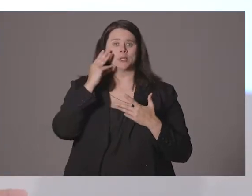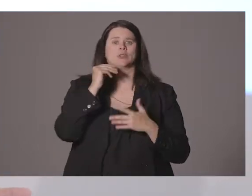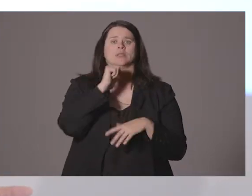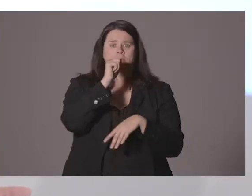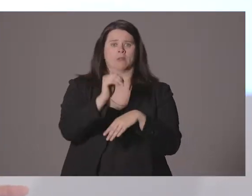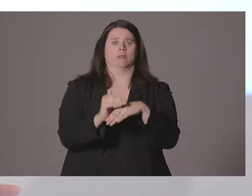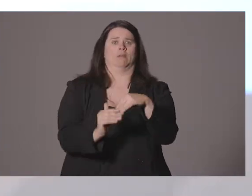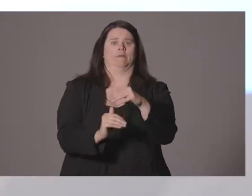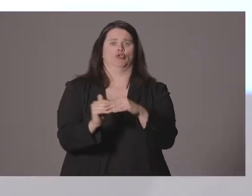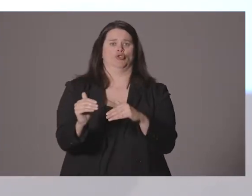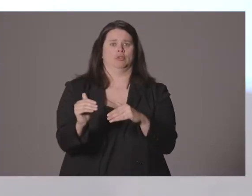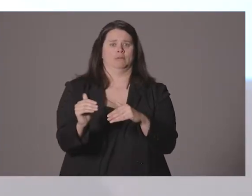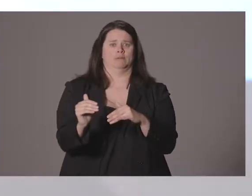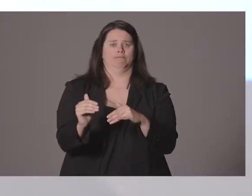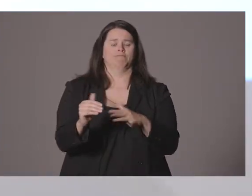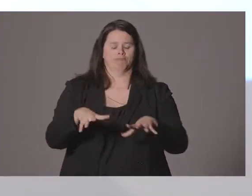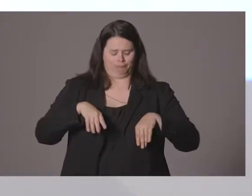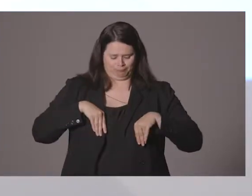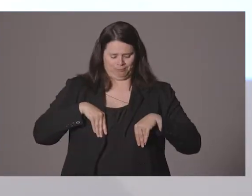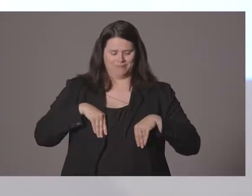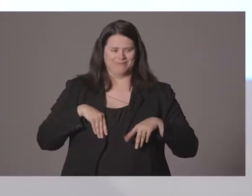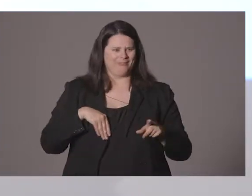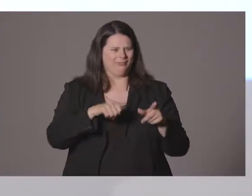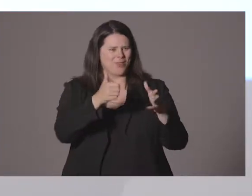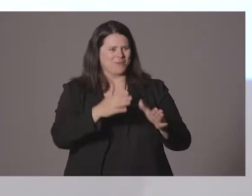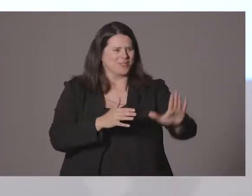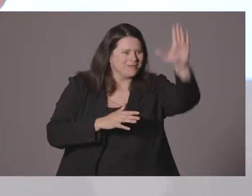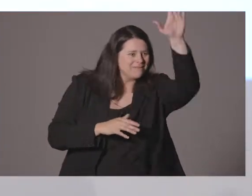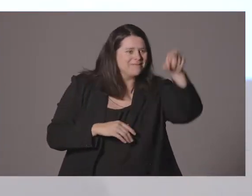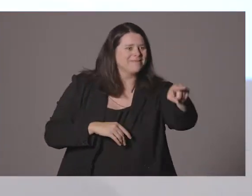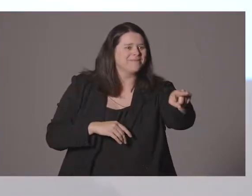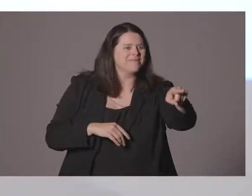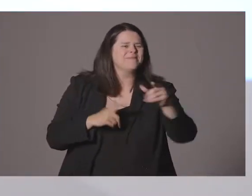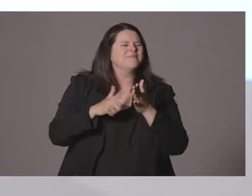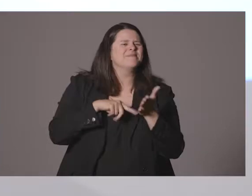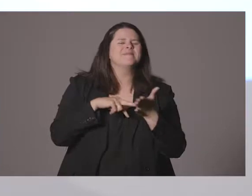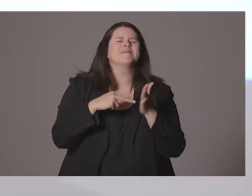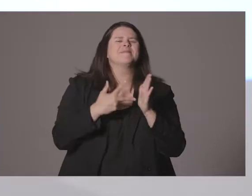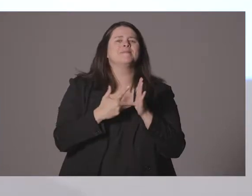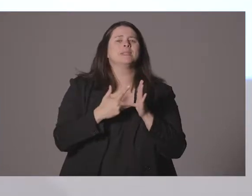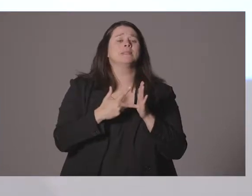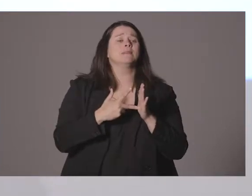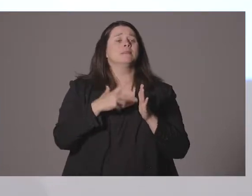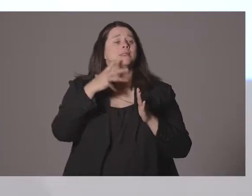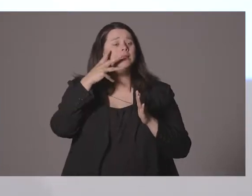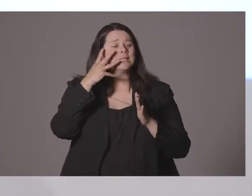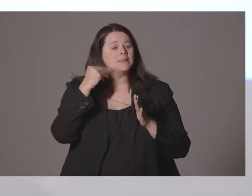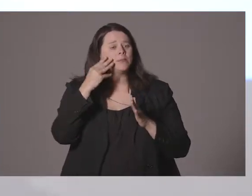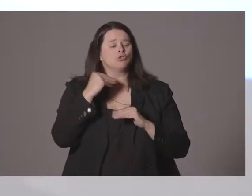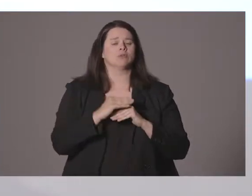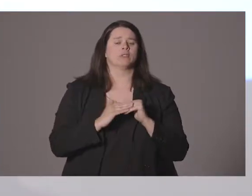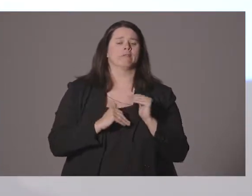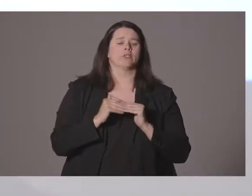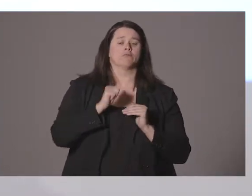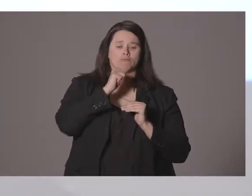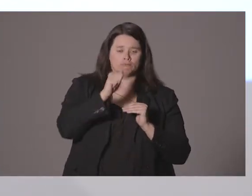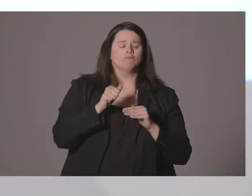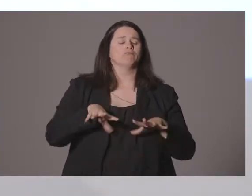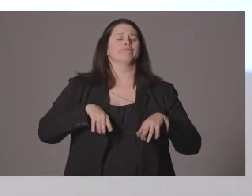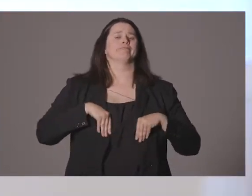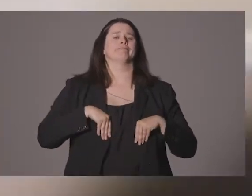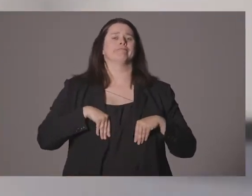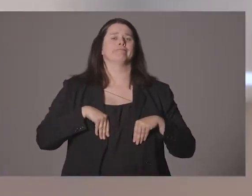product. Okay? The next one is experience discomfort. We've got somebody ready to